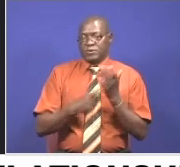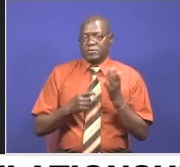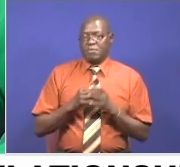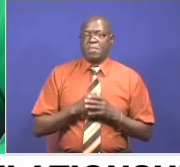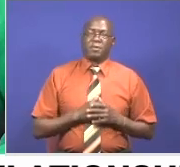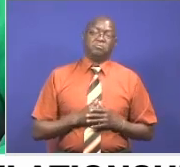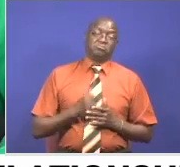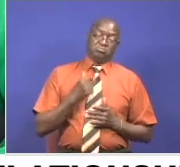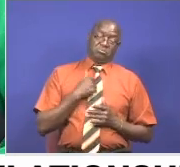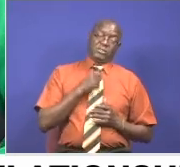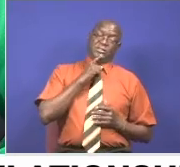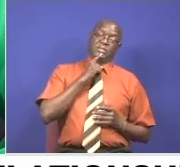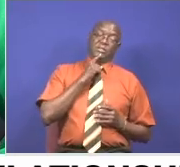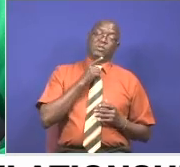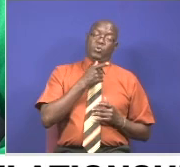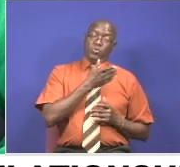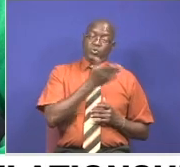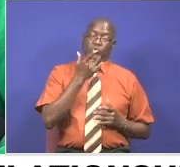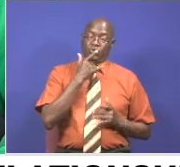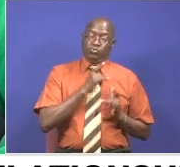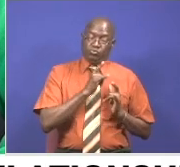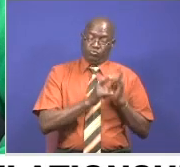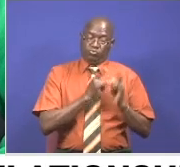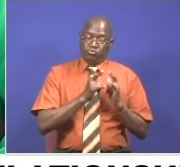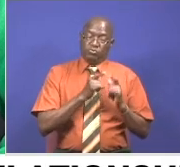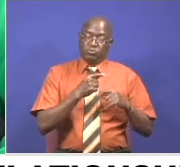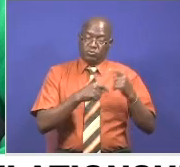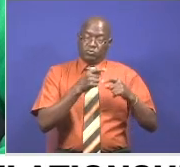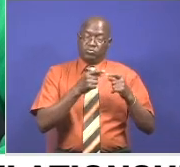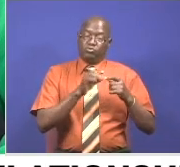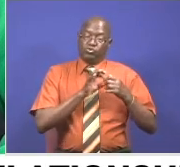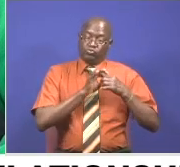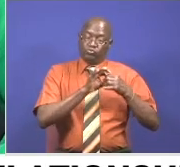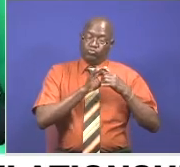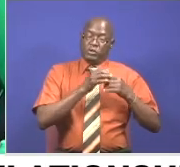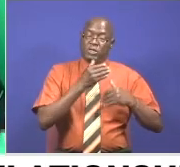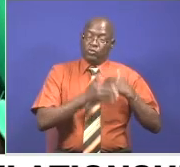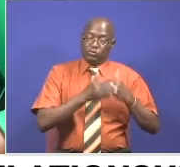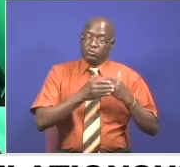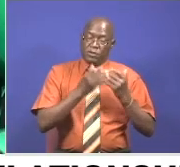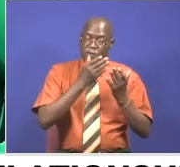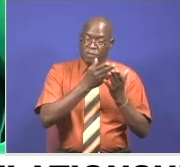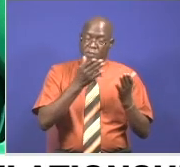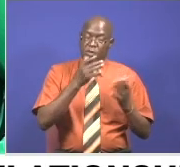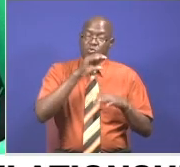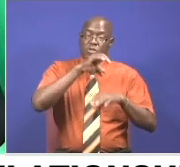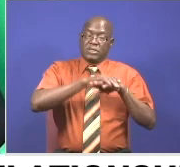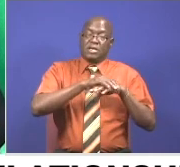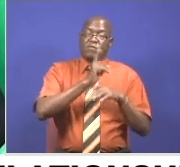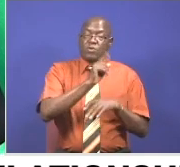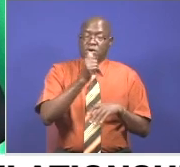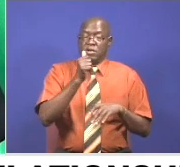say for those that are still dating and they are relating, as you discover each other over